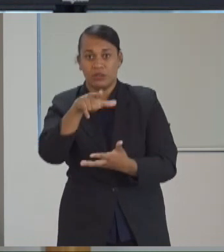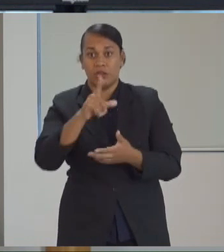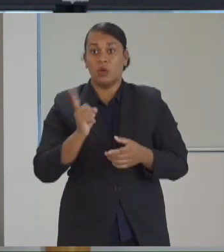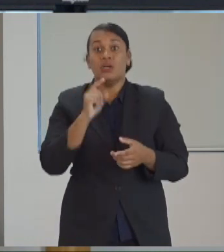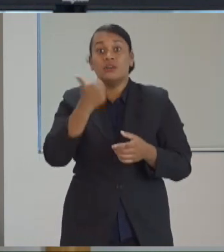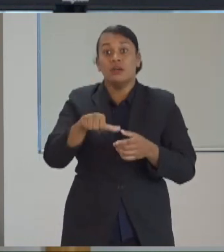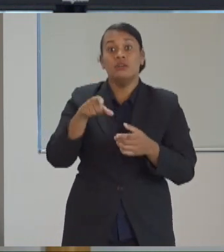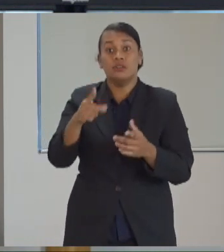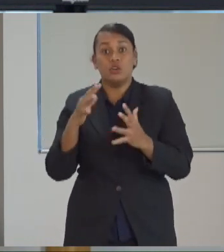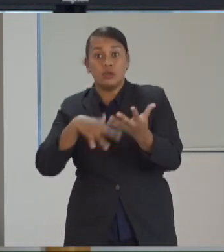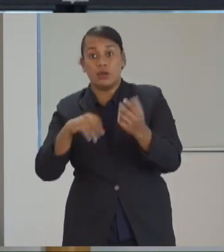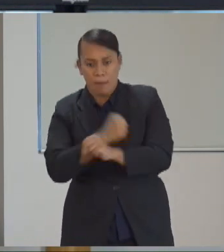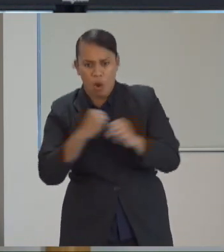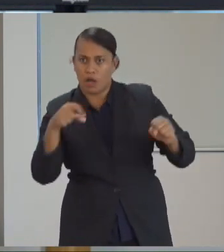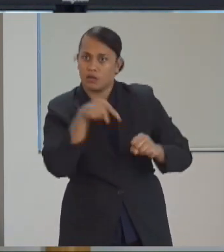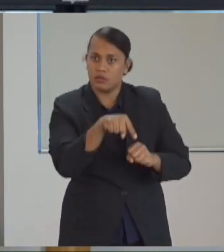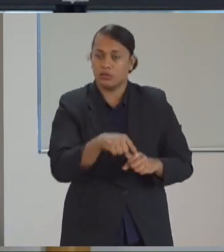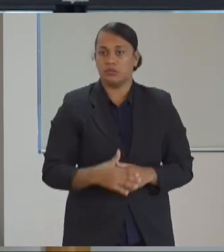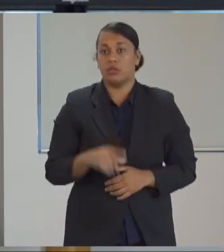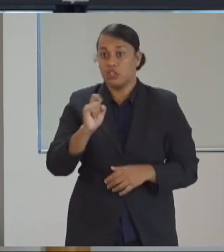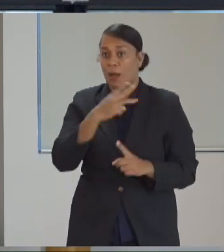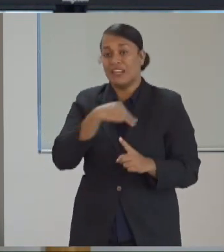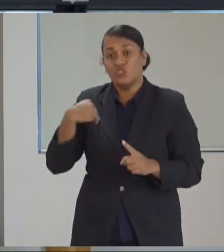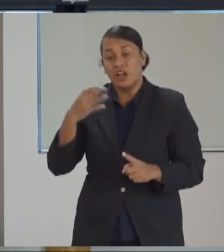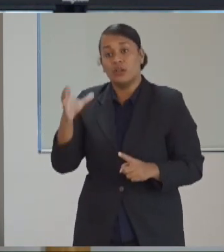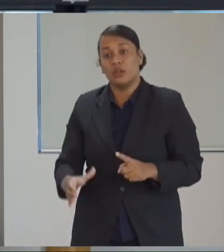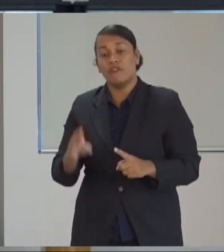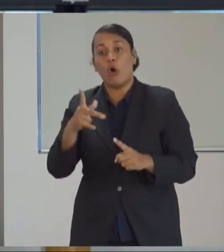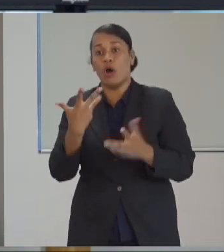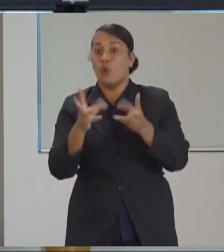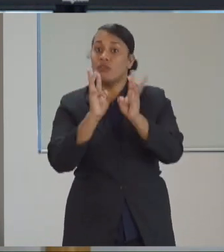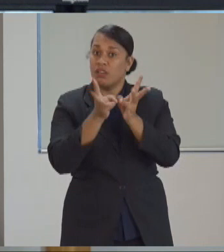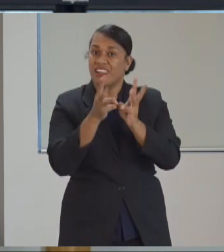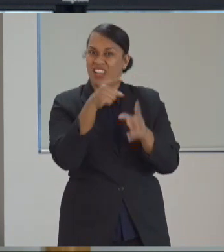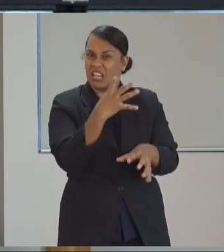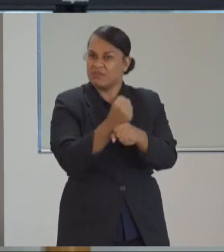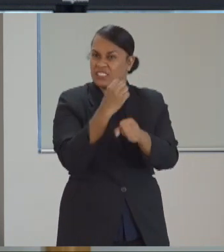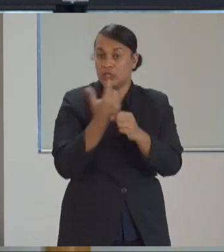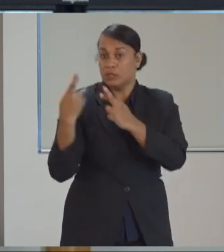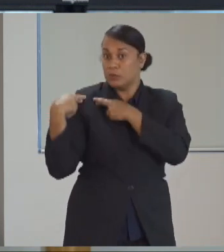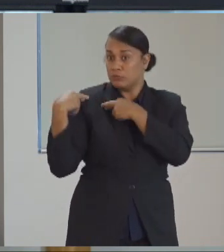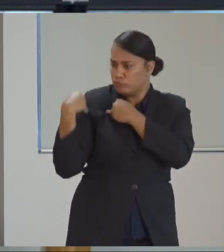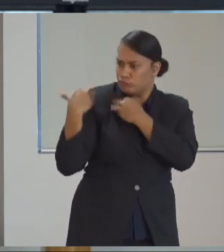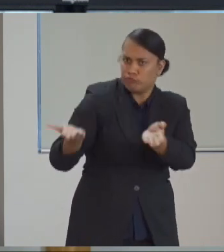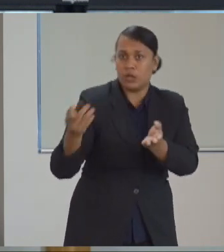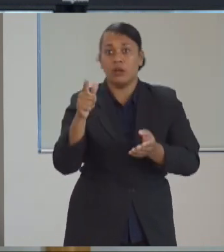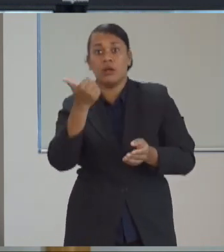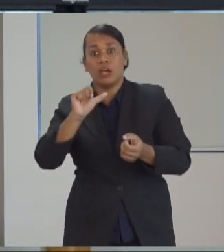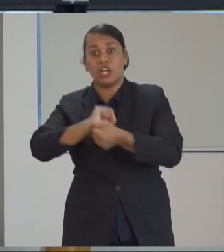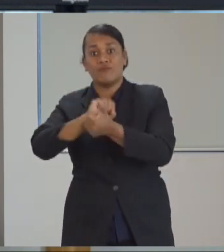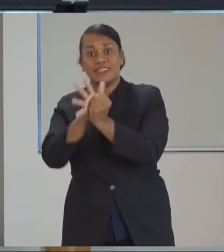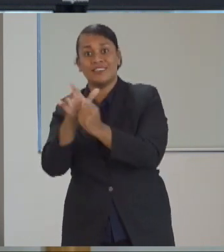directed towards those areas. And with respect to that declaration being for COVID-19, does this mean that the